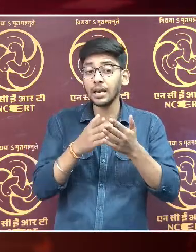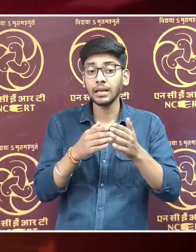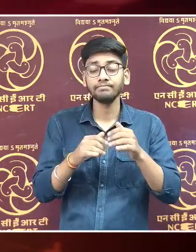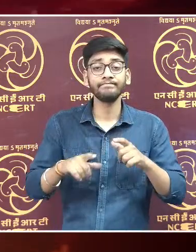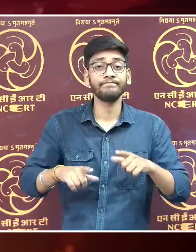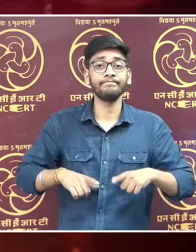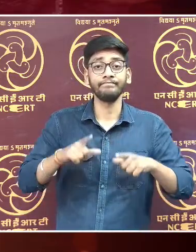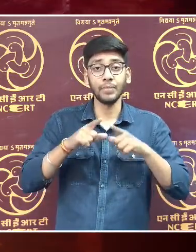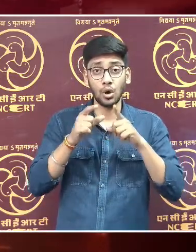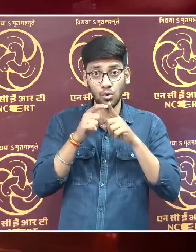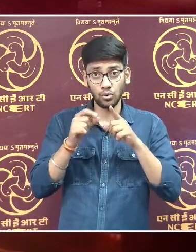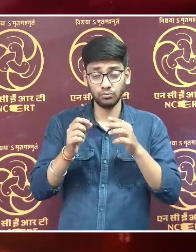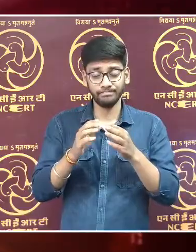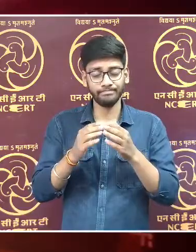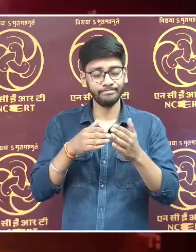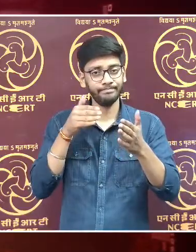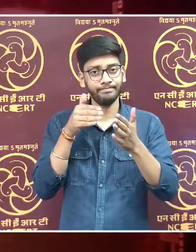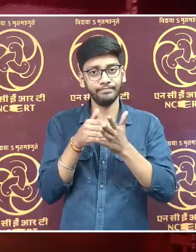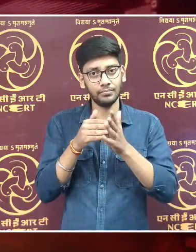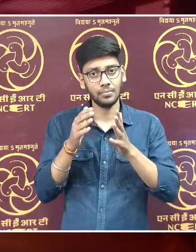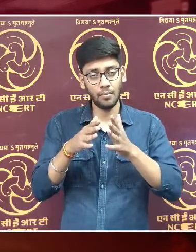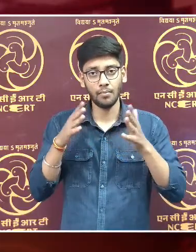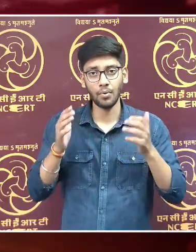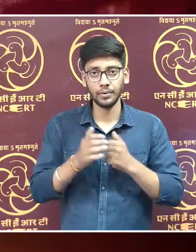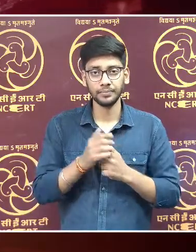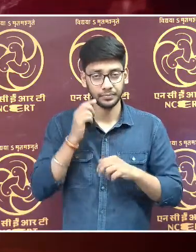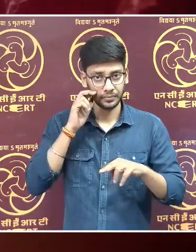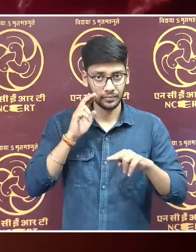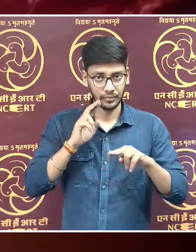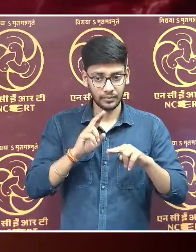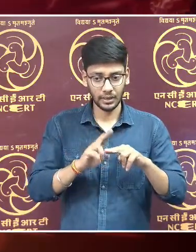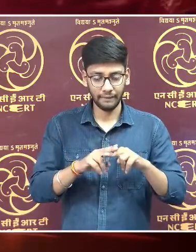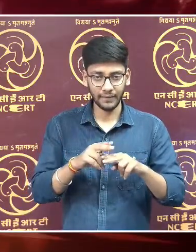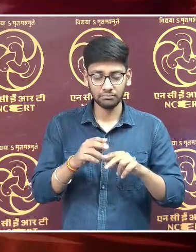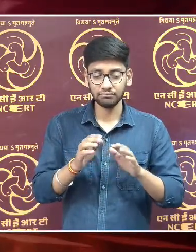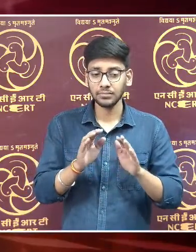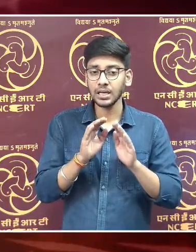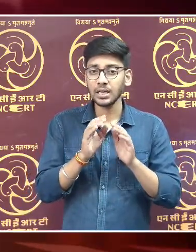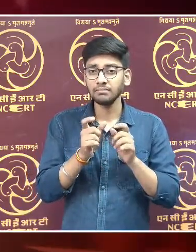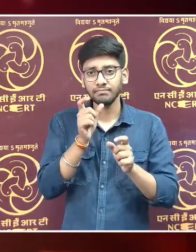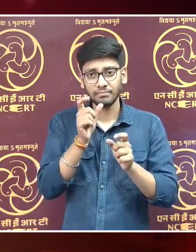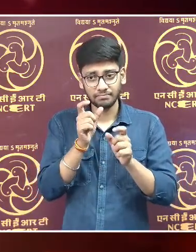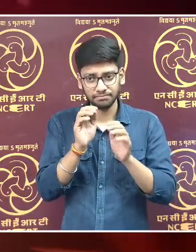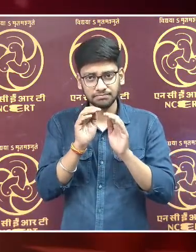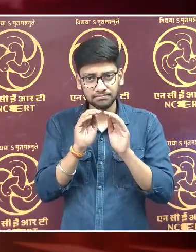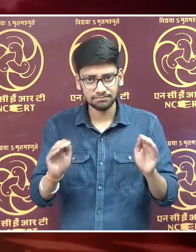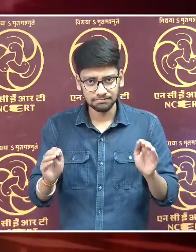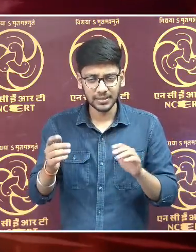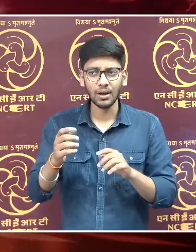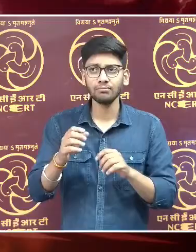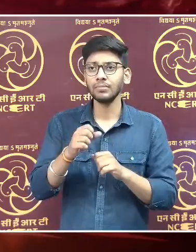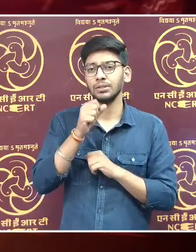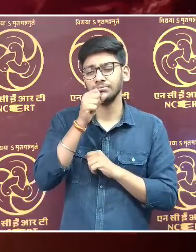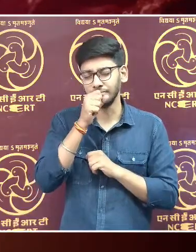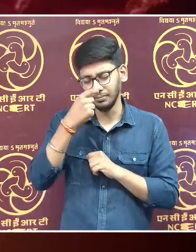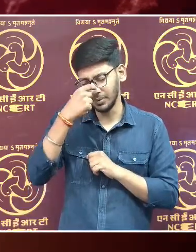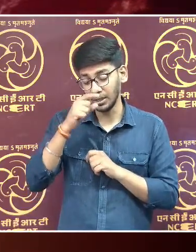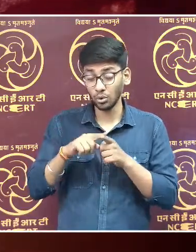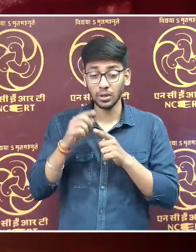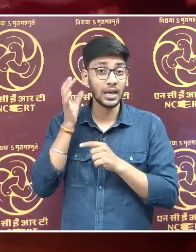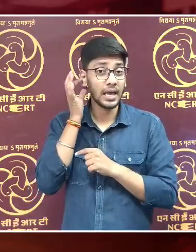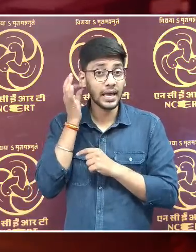means poor performance in the class. So even if the child has a ear pain, infection, or even a cold and cough, it should not be